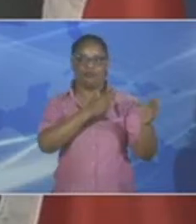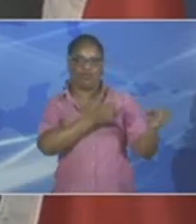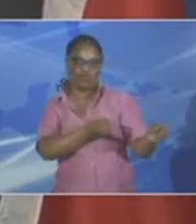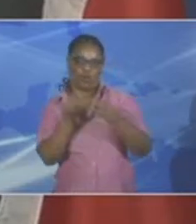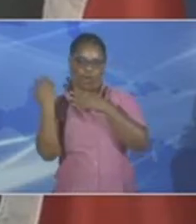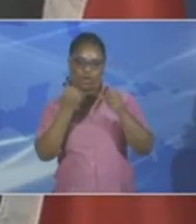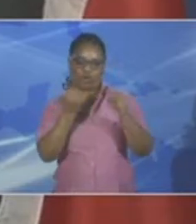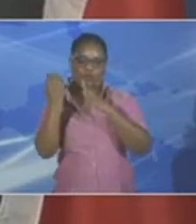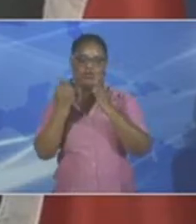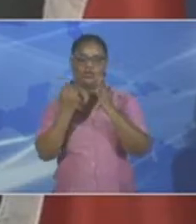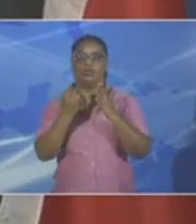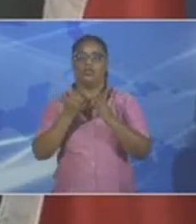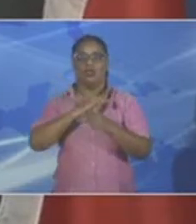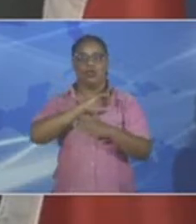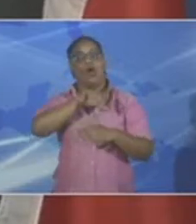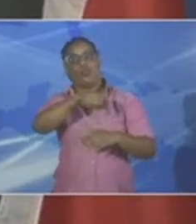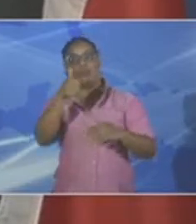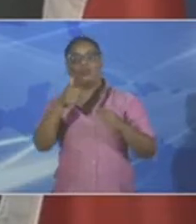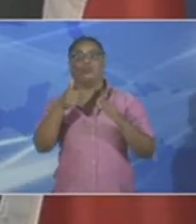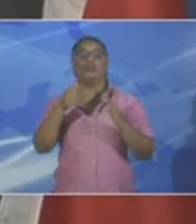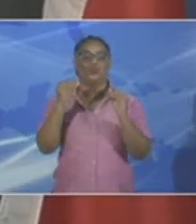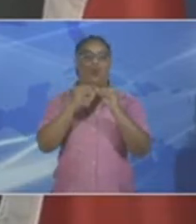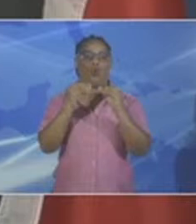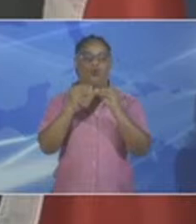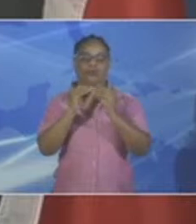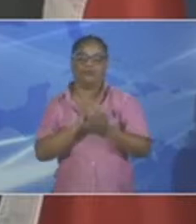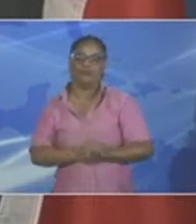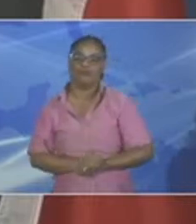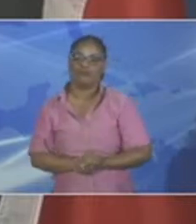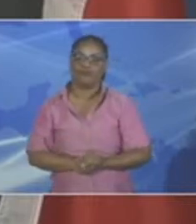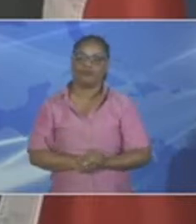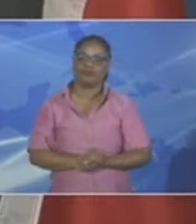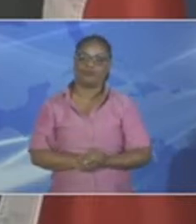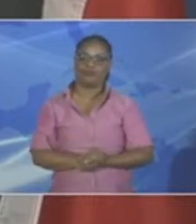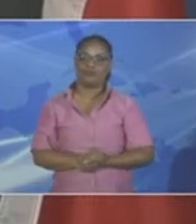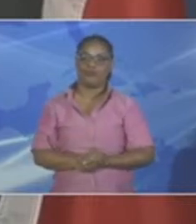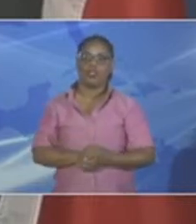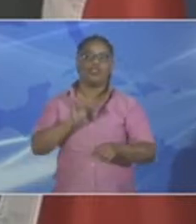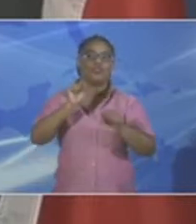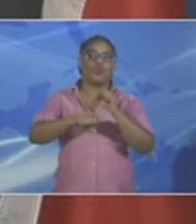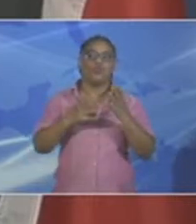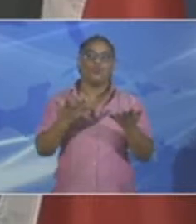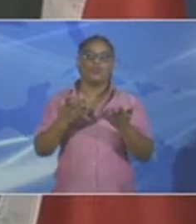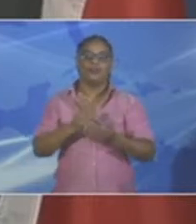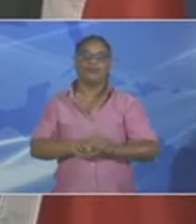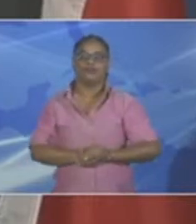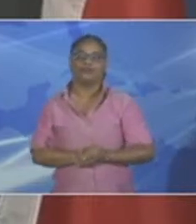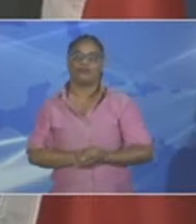and 21, 22. So, as